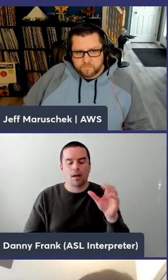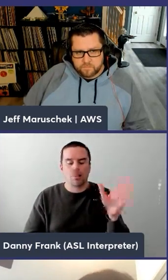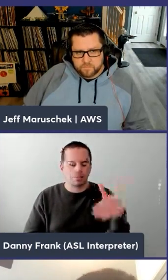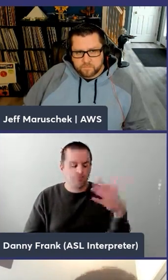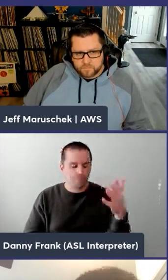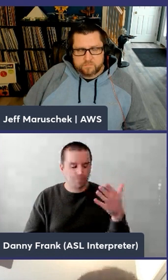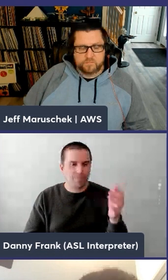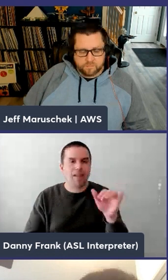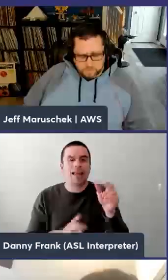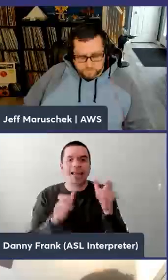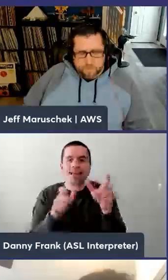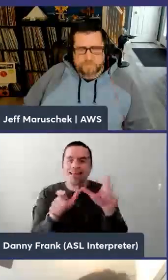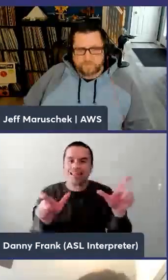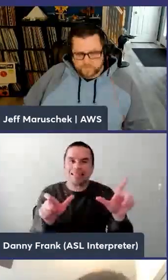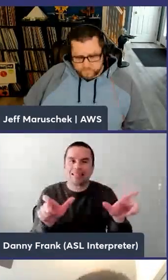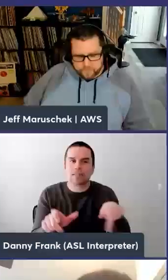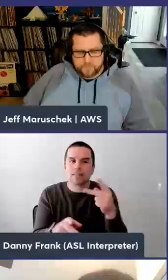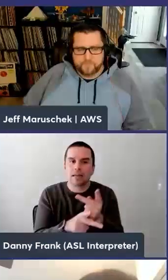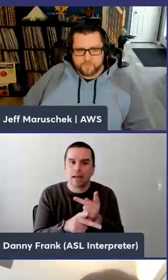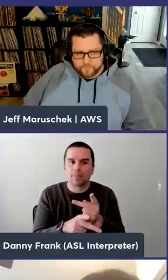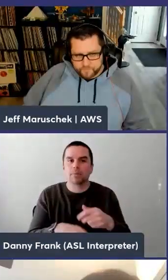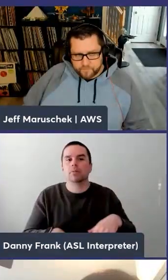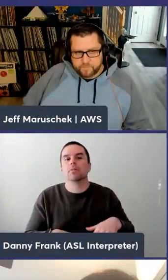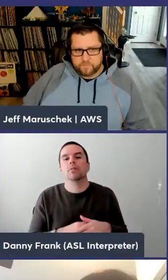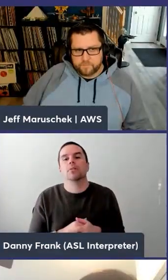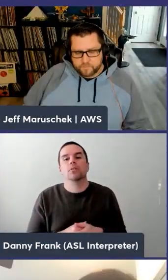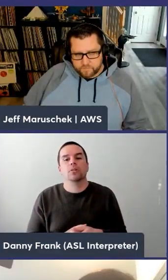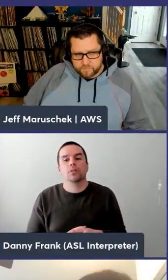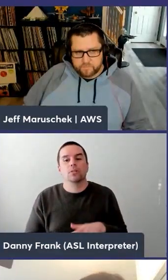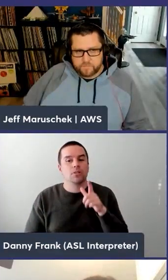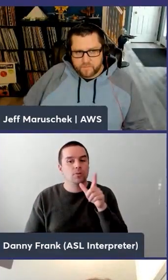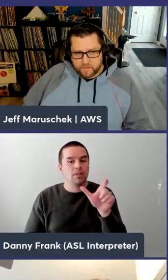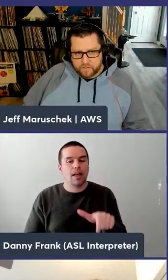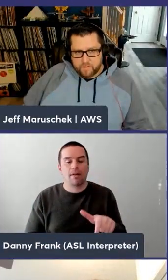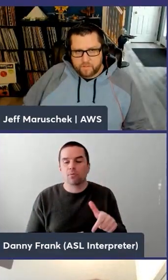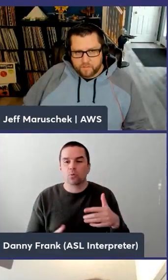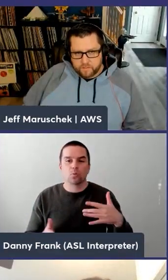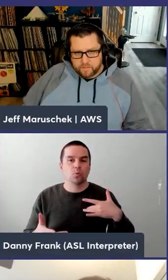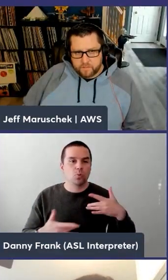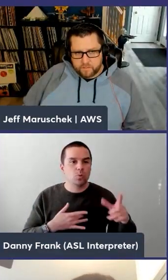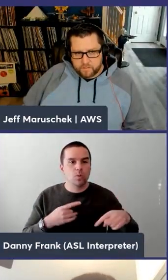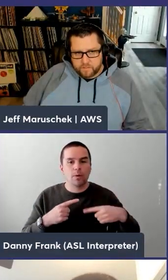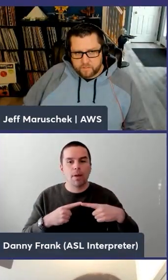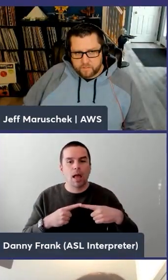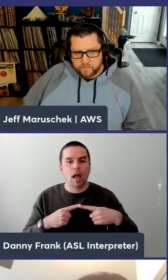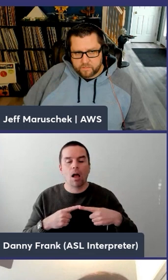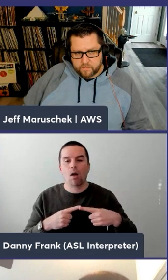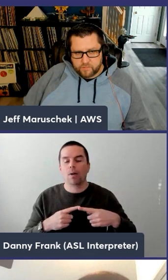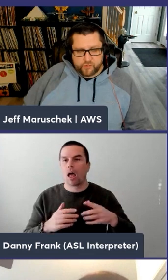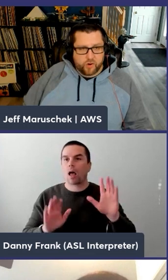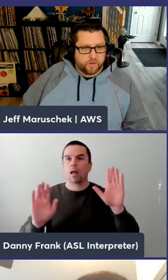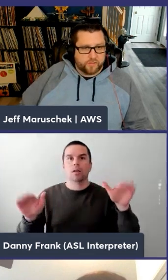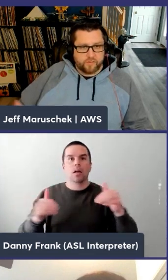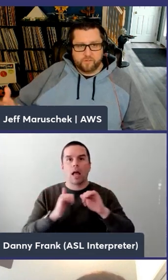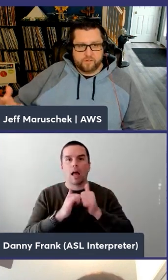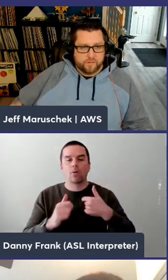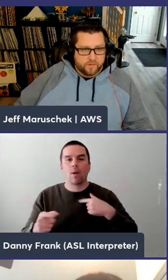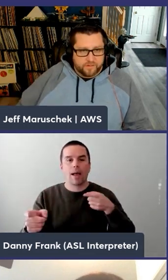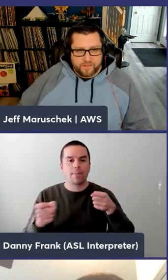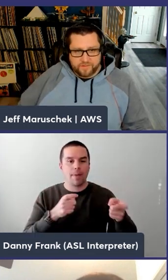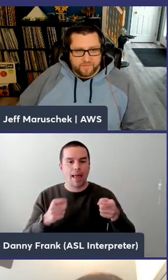the instance types, or you really didn't have to worry about, hey, how do I manage my